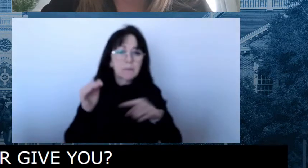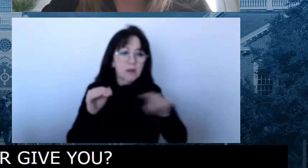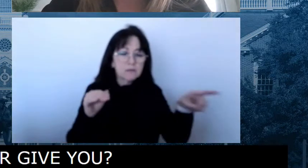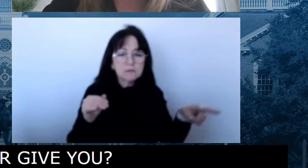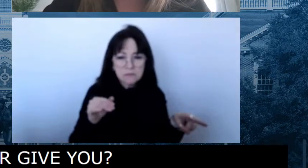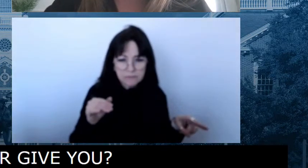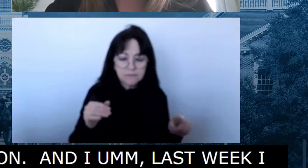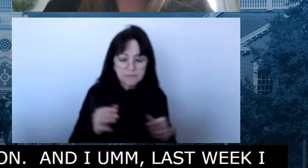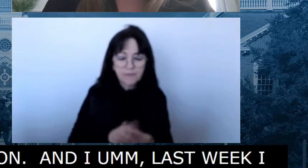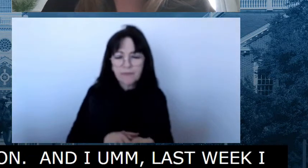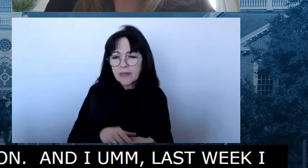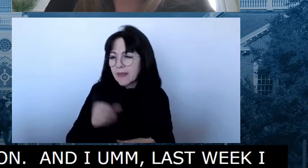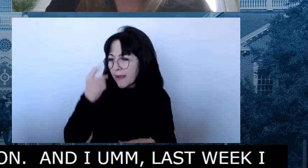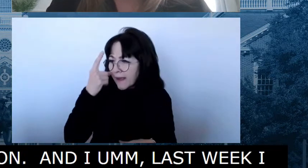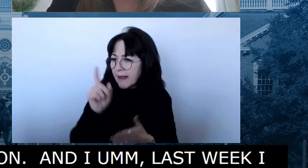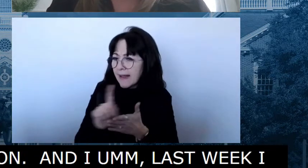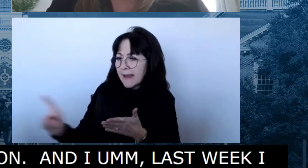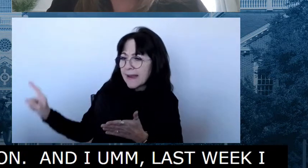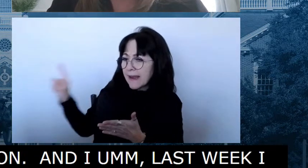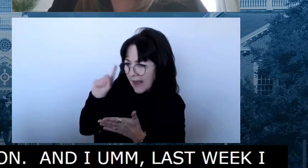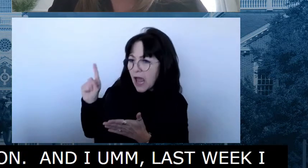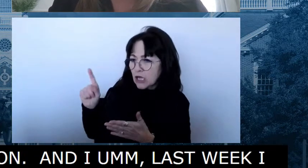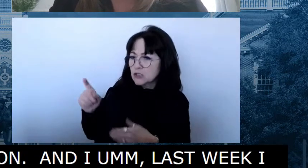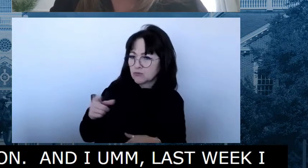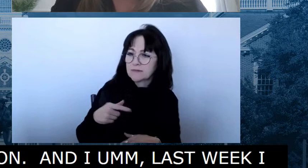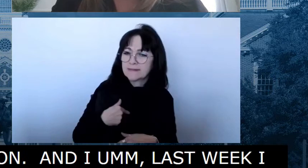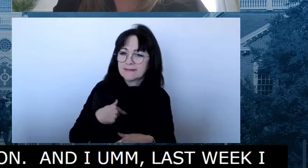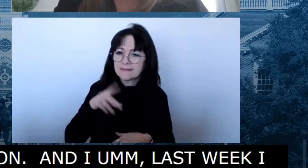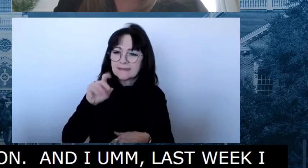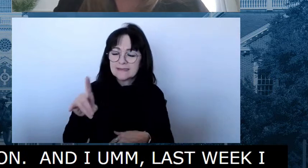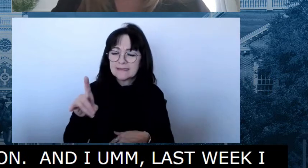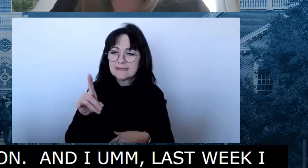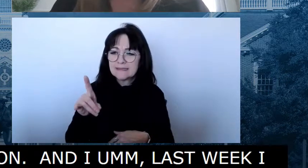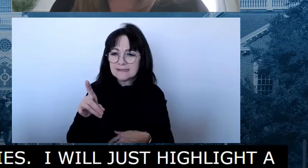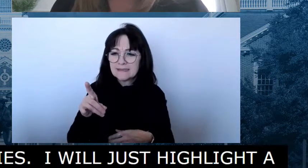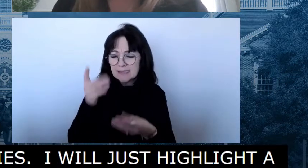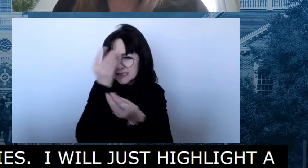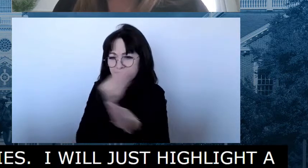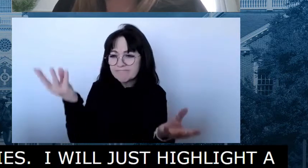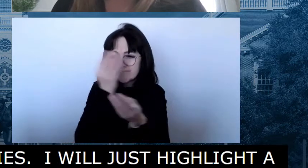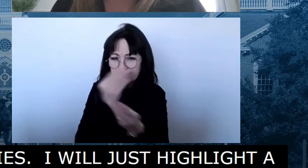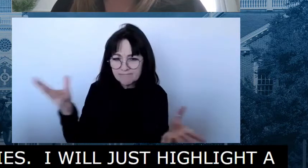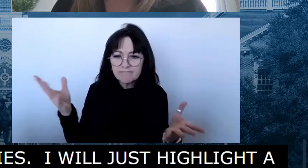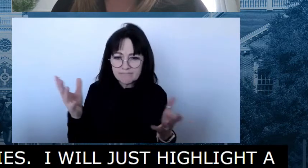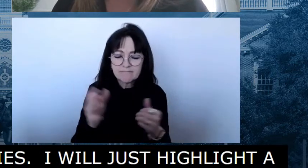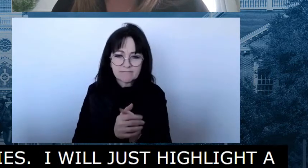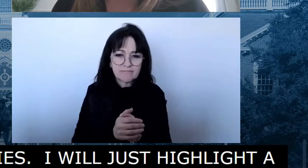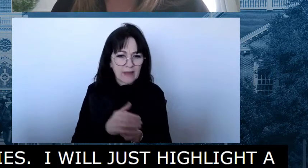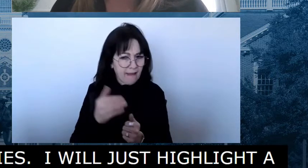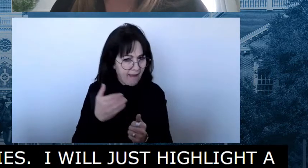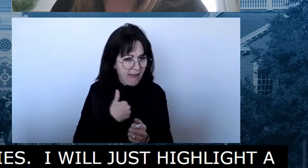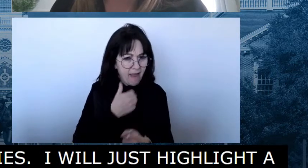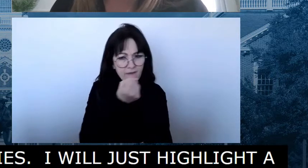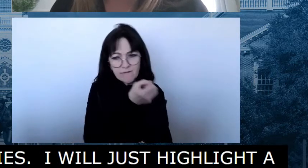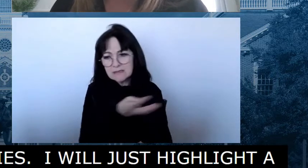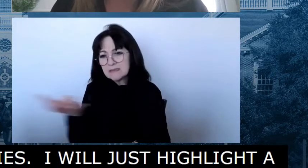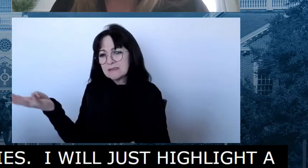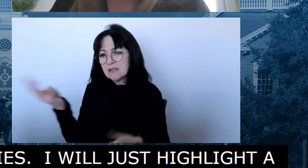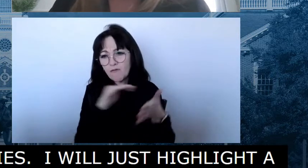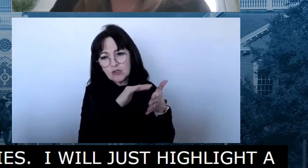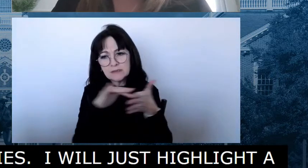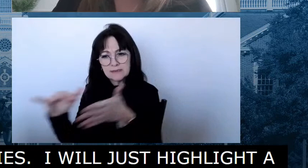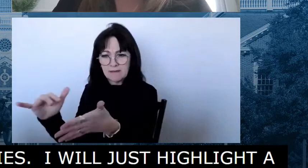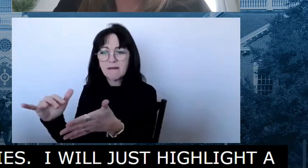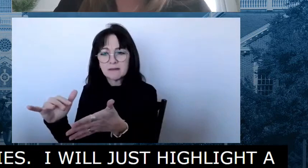I will just highlight a couple right now. But there are numerous studies that have really been published in the